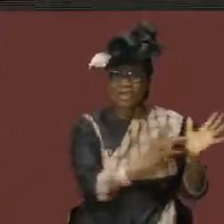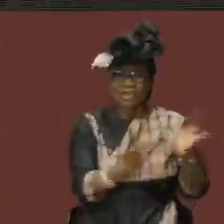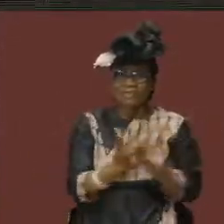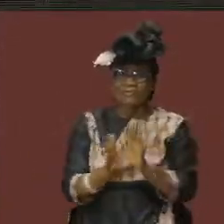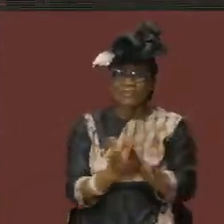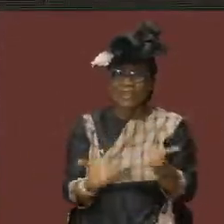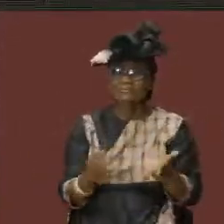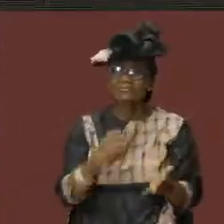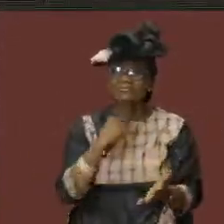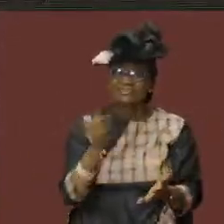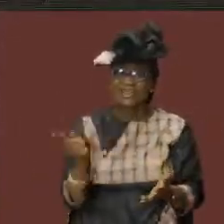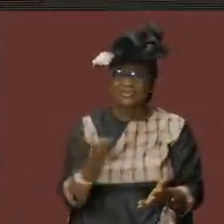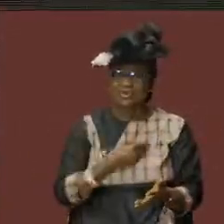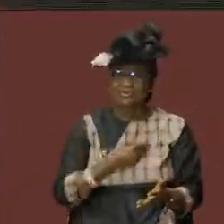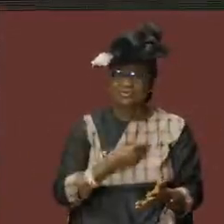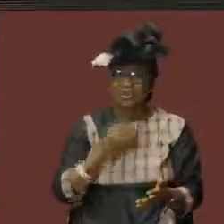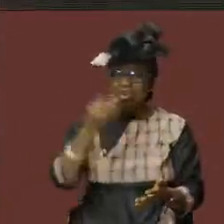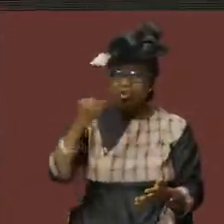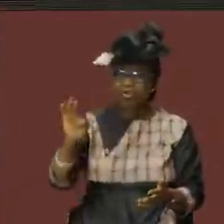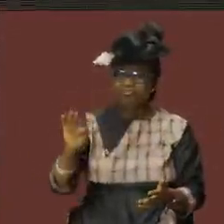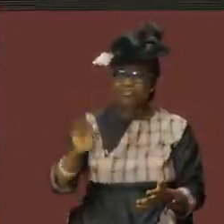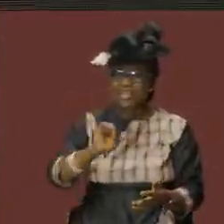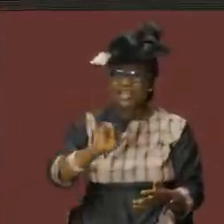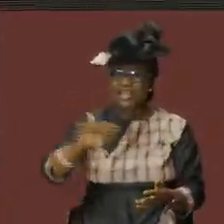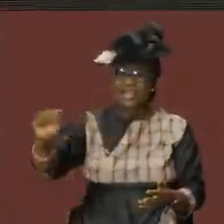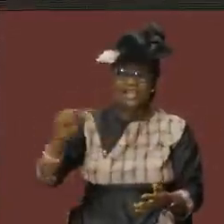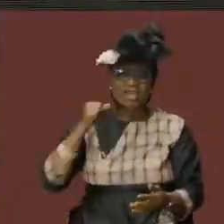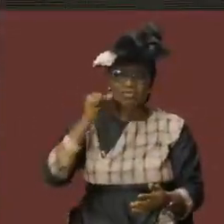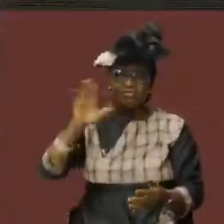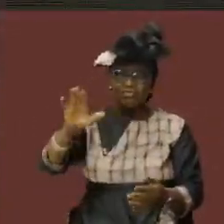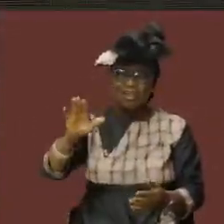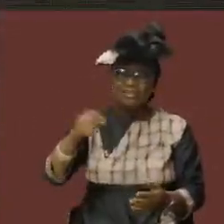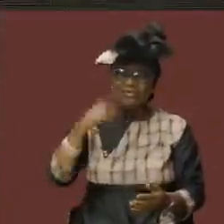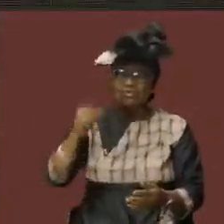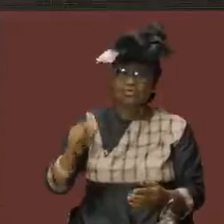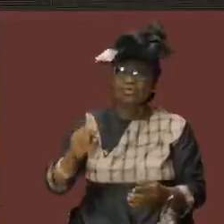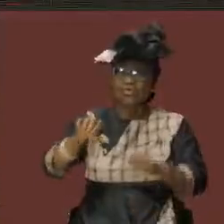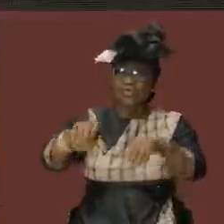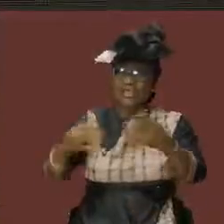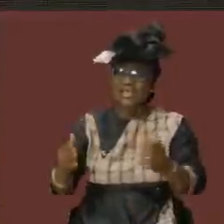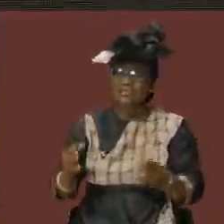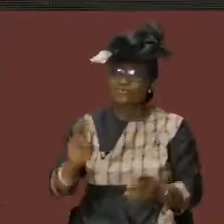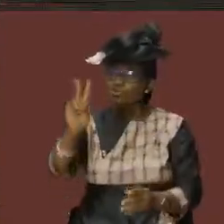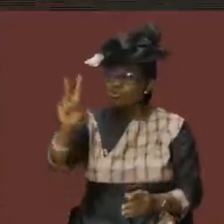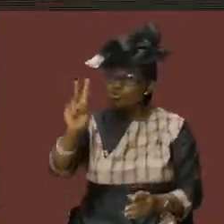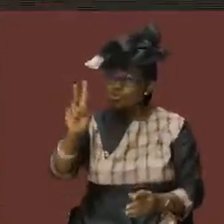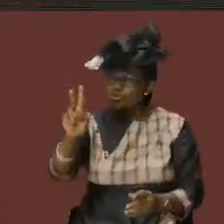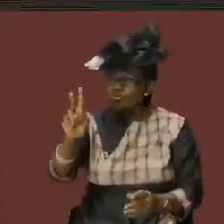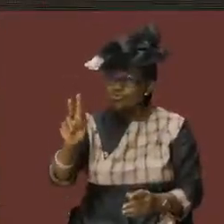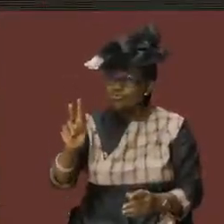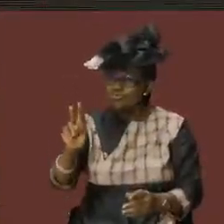tells us of a woman who gave 2 mites as offering.